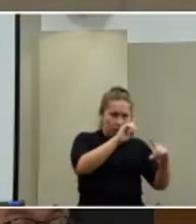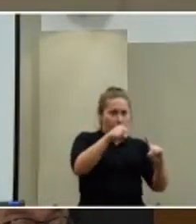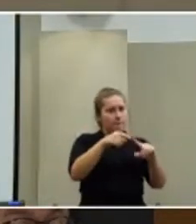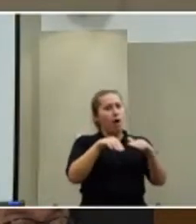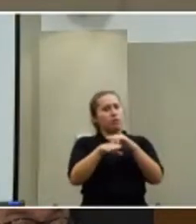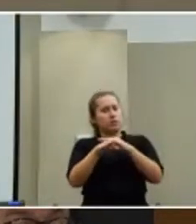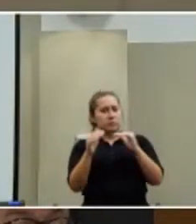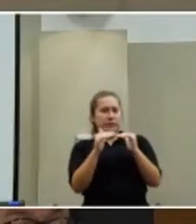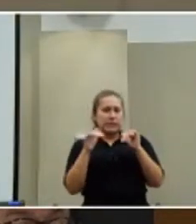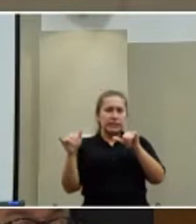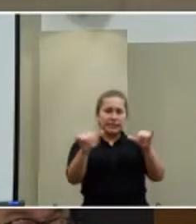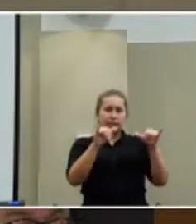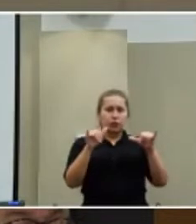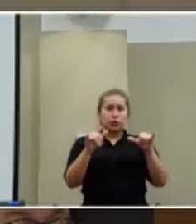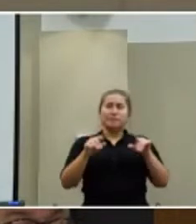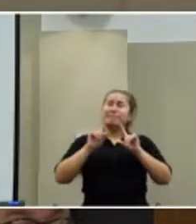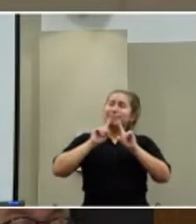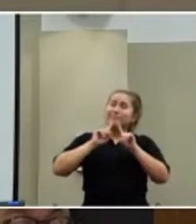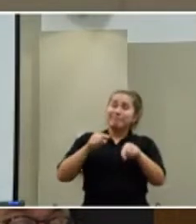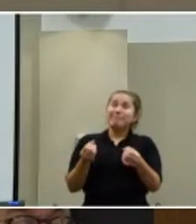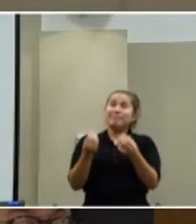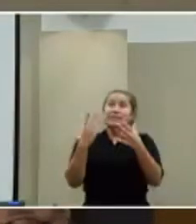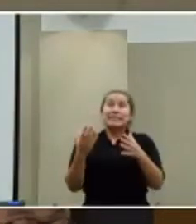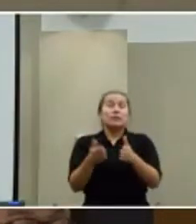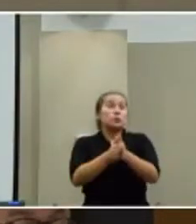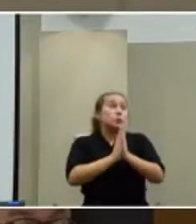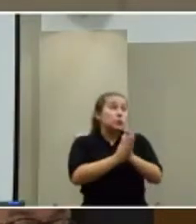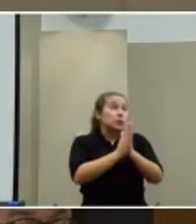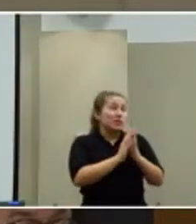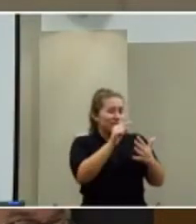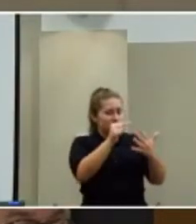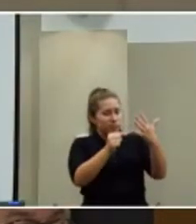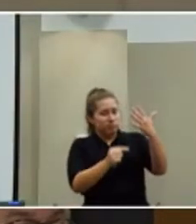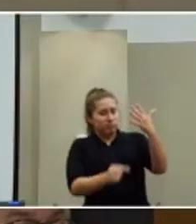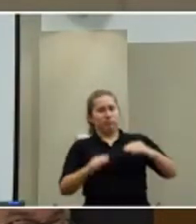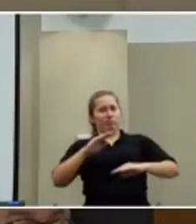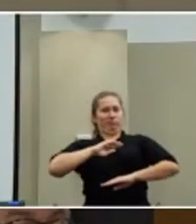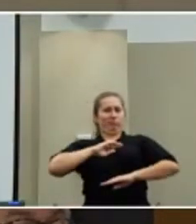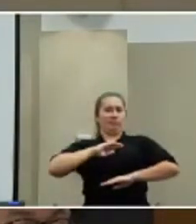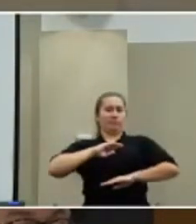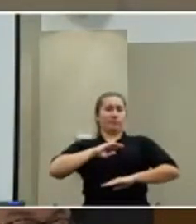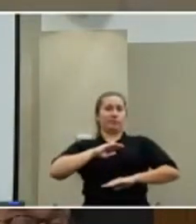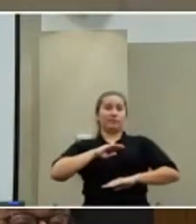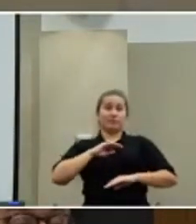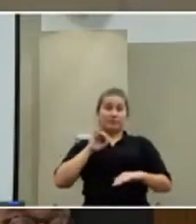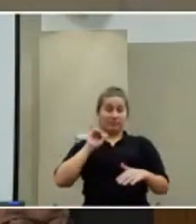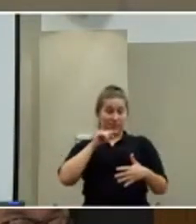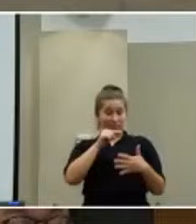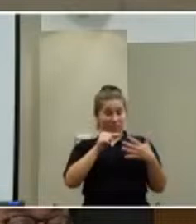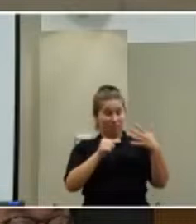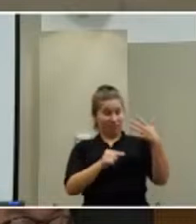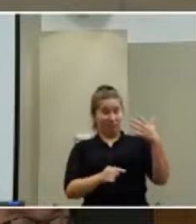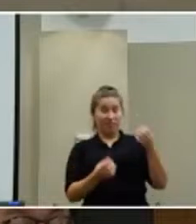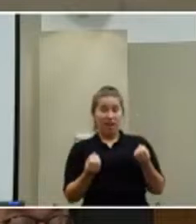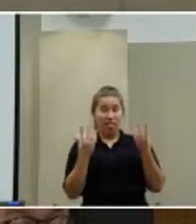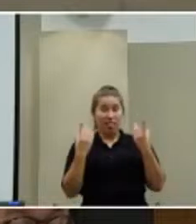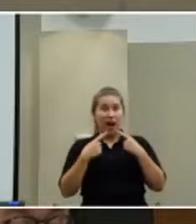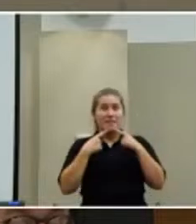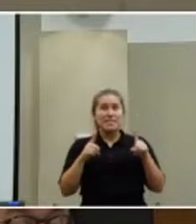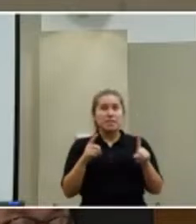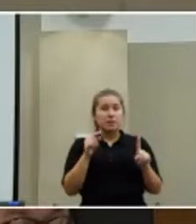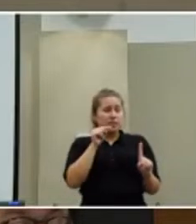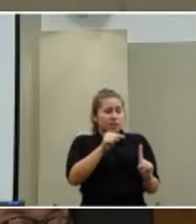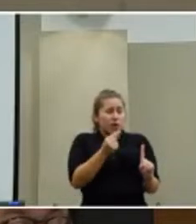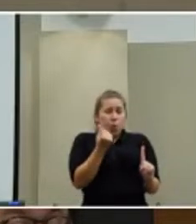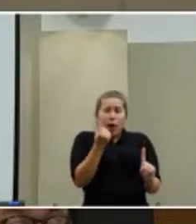and answering thousands of technical assistance requests. And those are a lot of achievements from one of the